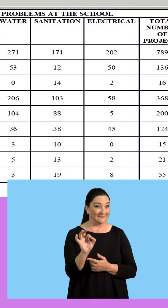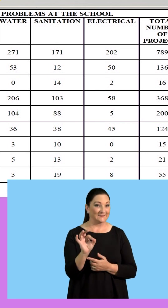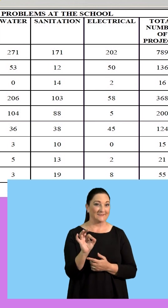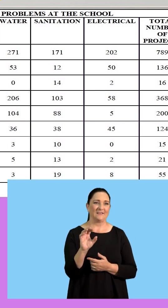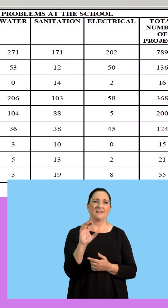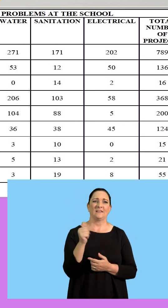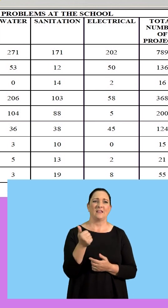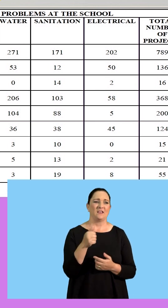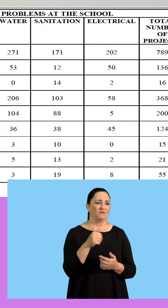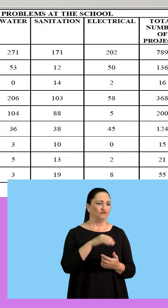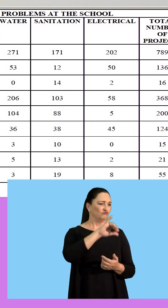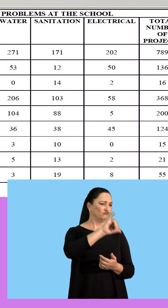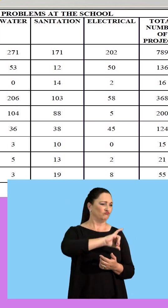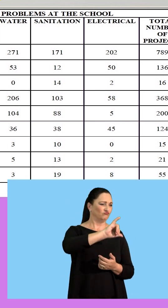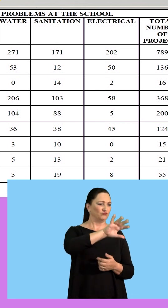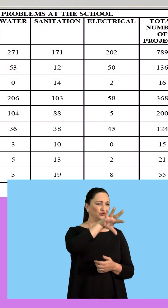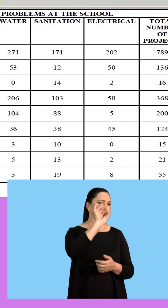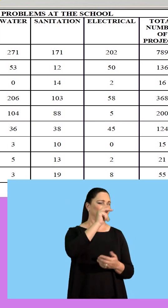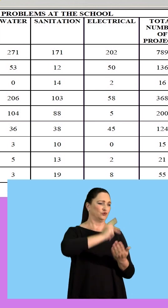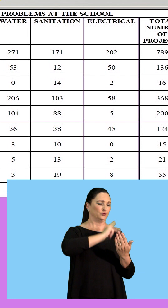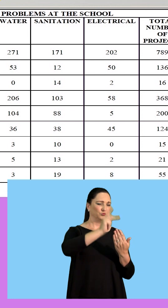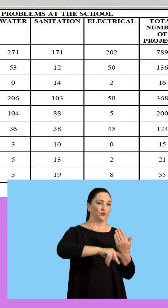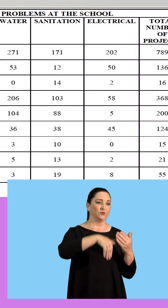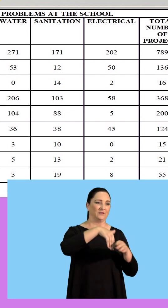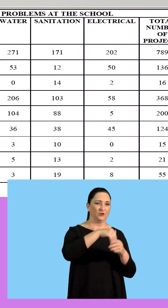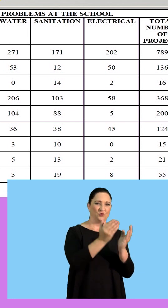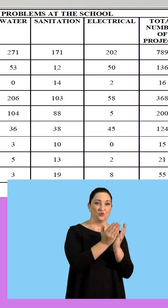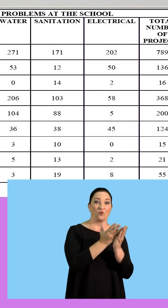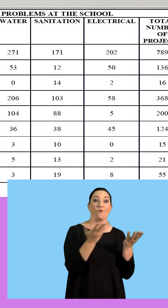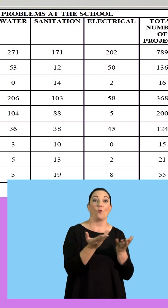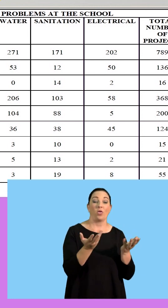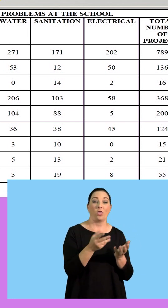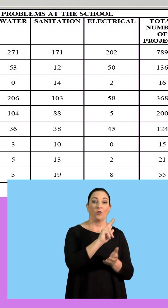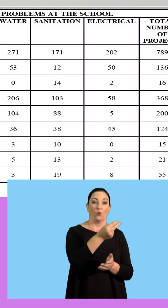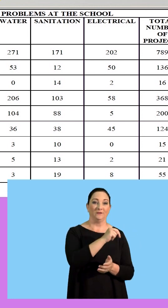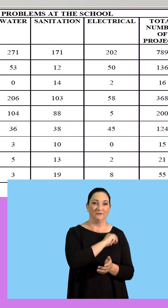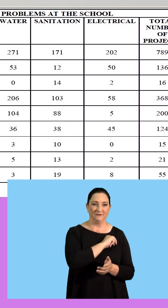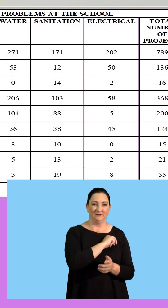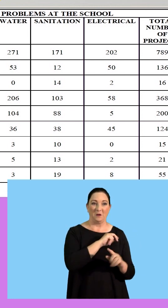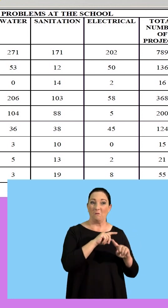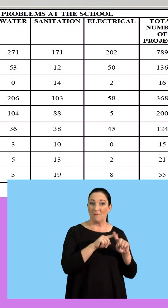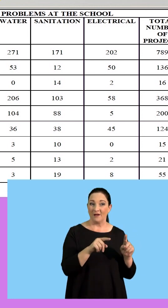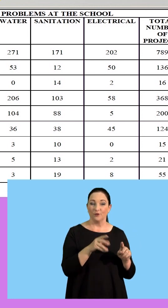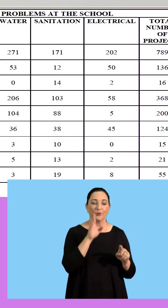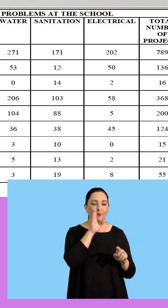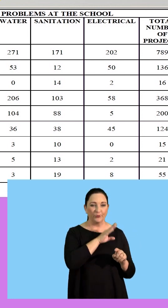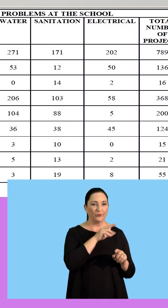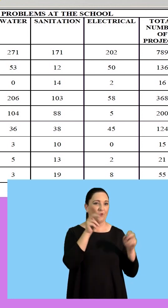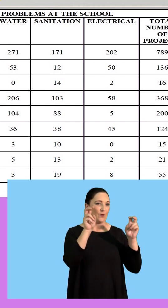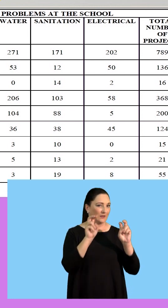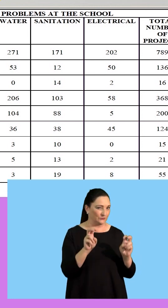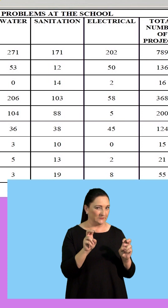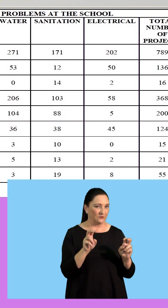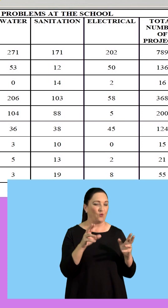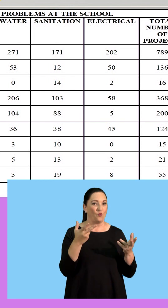right, as a percentage of randomly selecting a completed project at a school in KwaZulu-Natal that